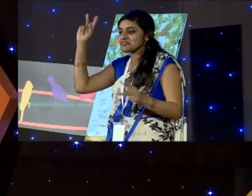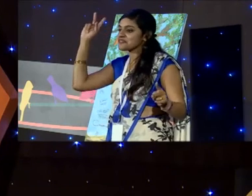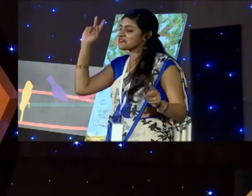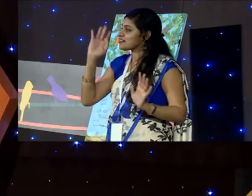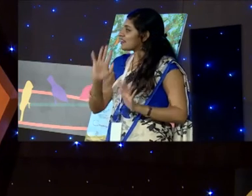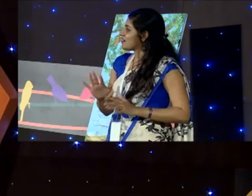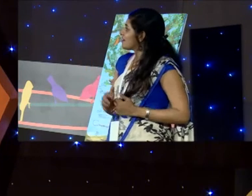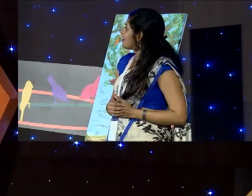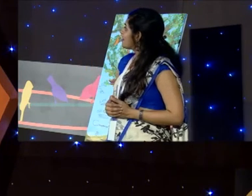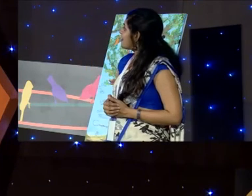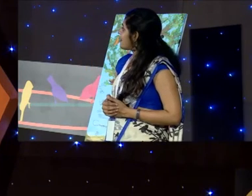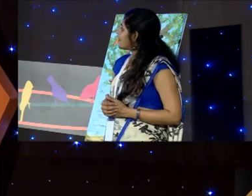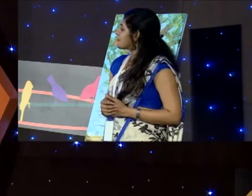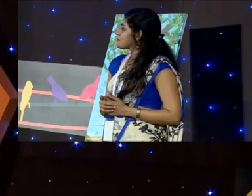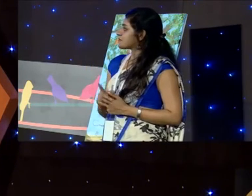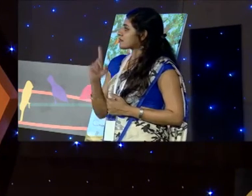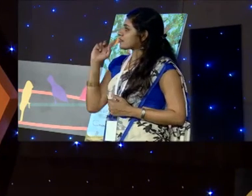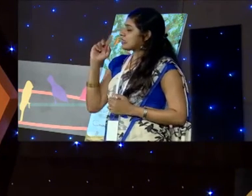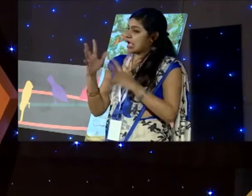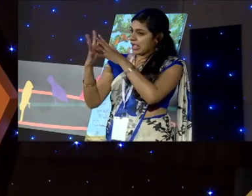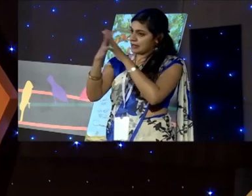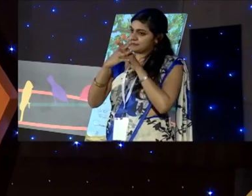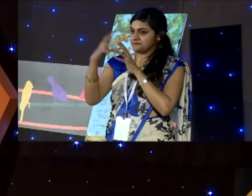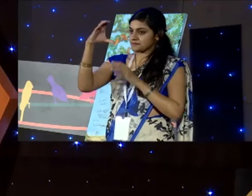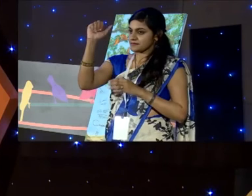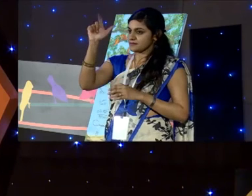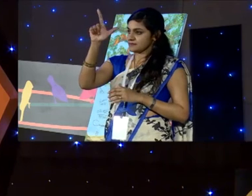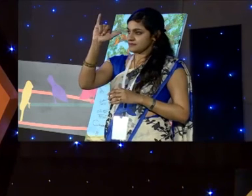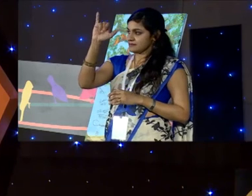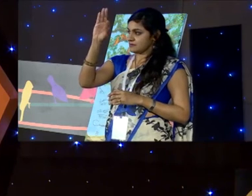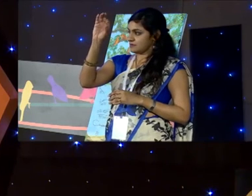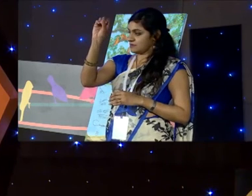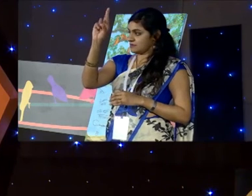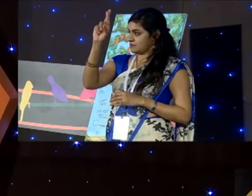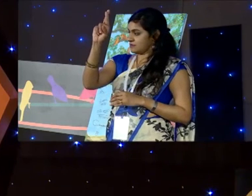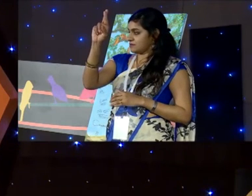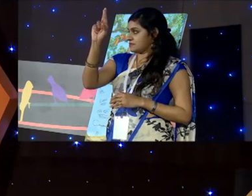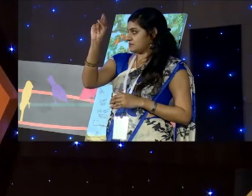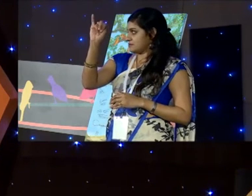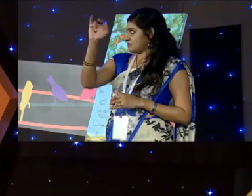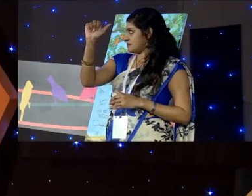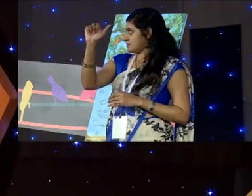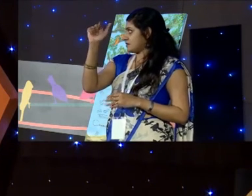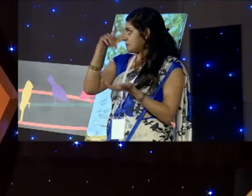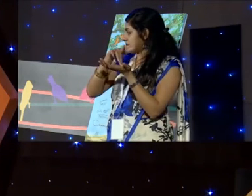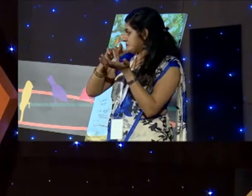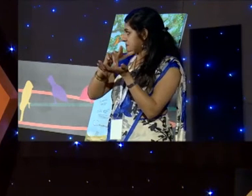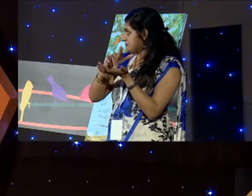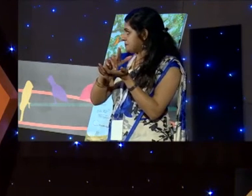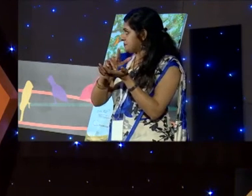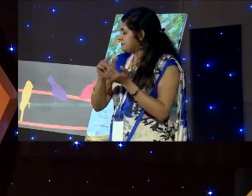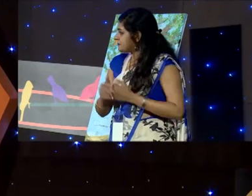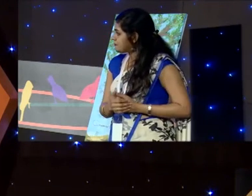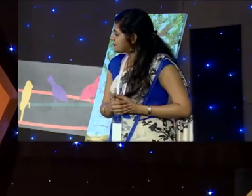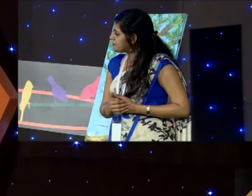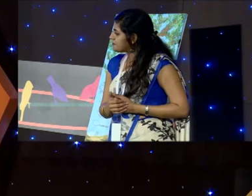This is a study that came from California, the University of California in San Diego, where they took children who were coming into